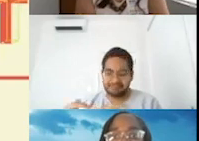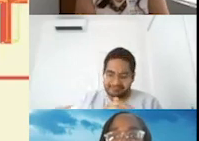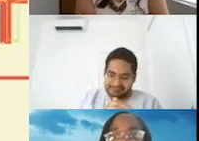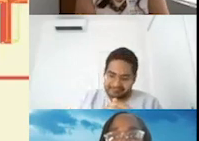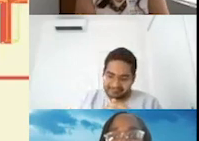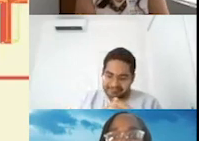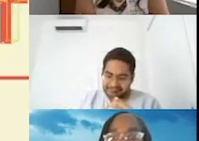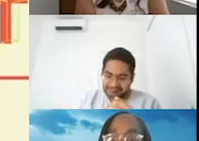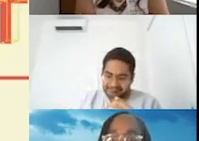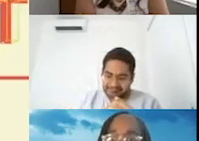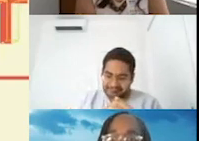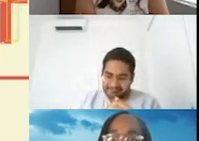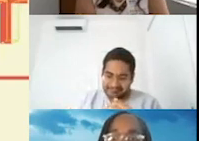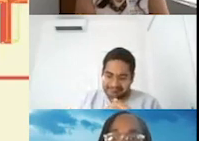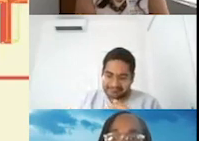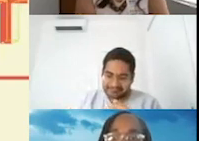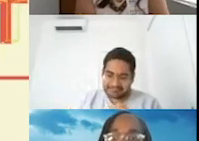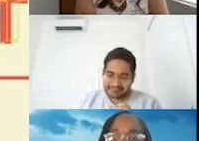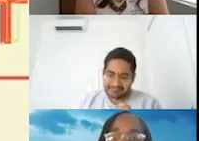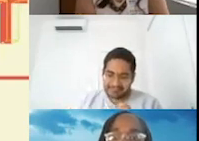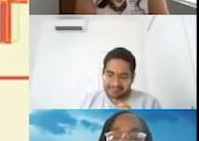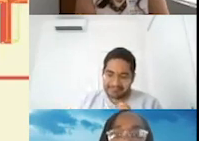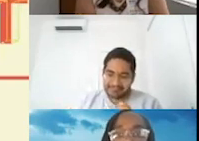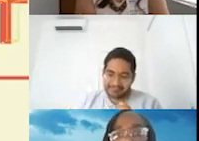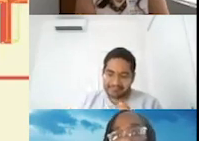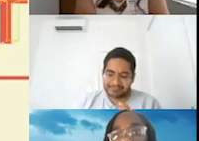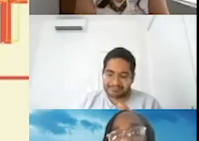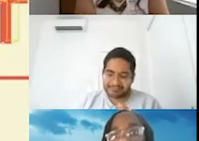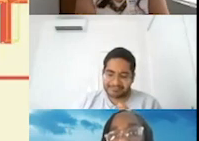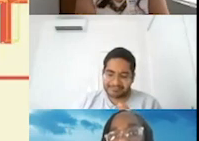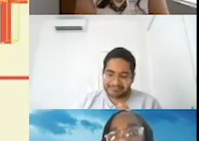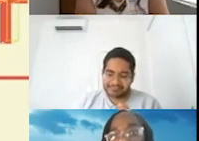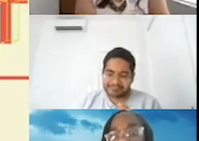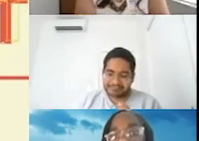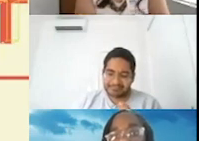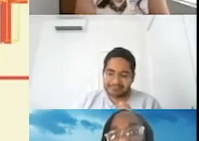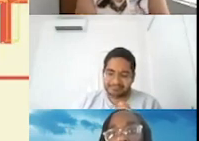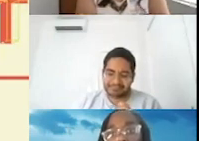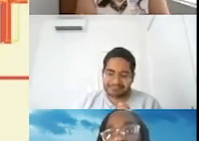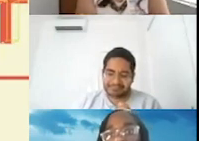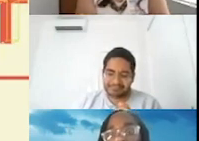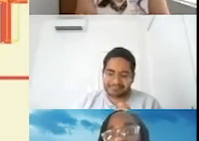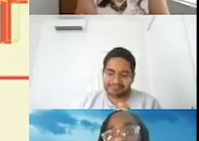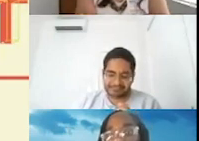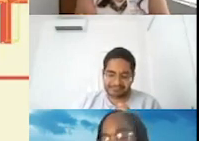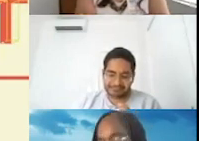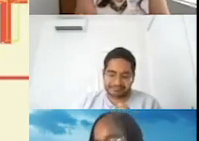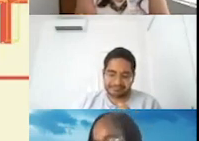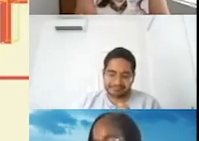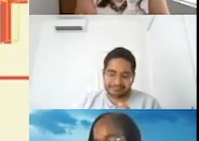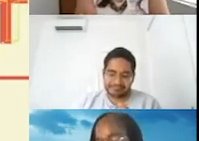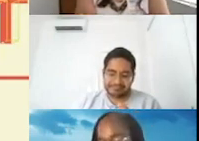nations want to have their own currency. Well, is the United States going to accept some of the currency? And if we had a designer to design what that currency is going to look like,